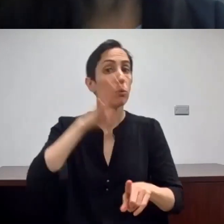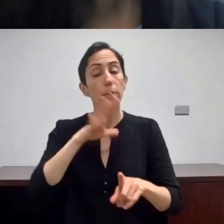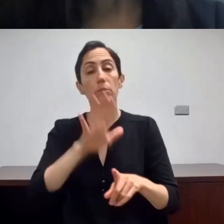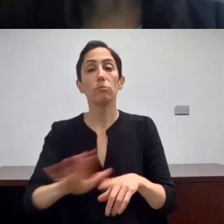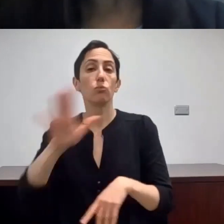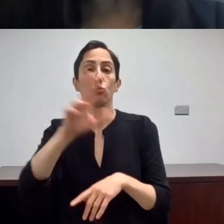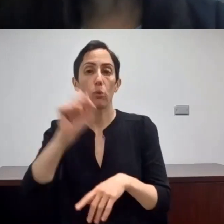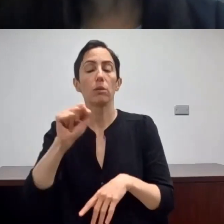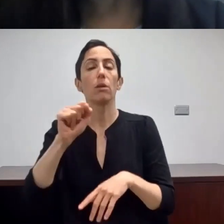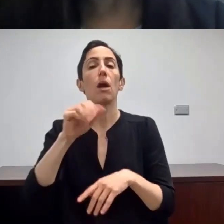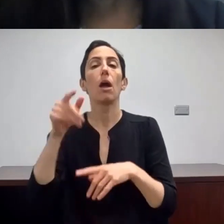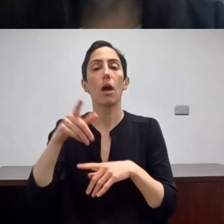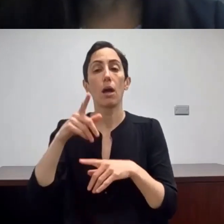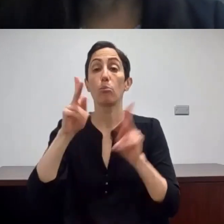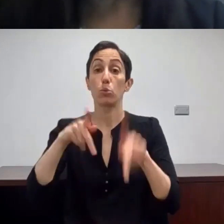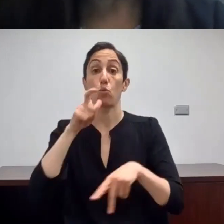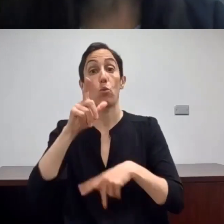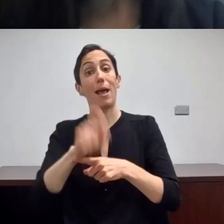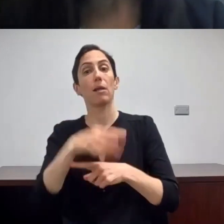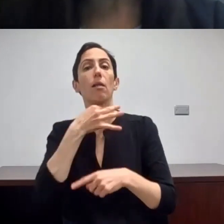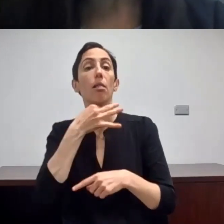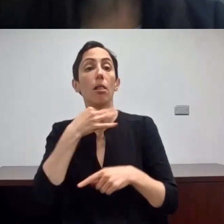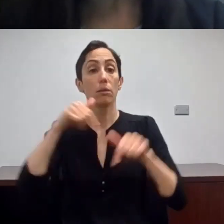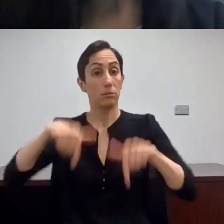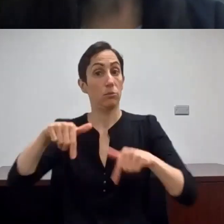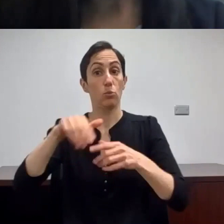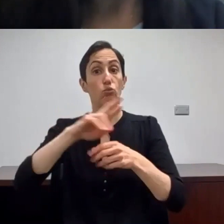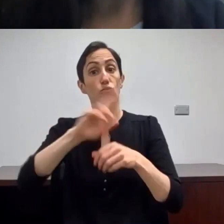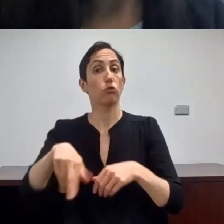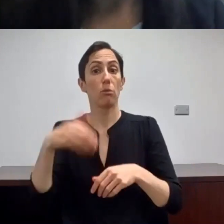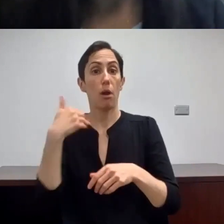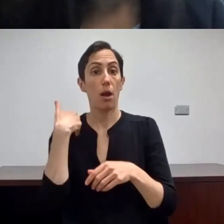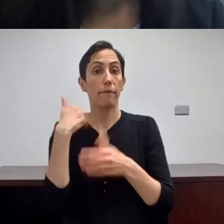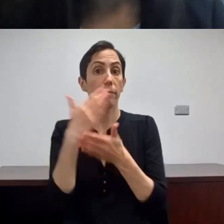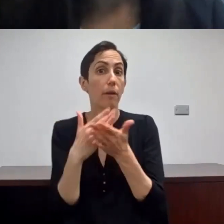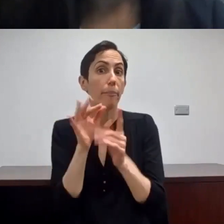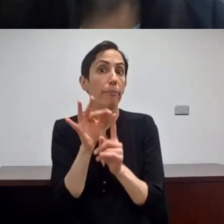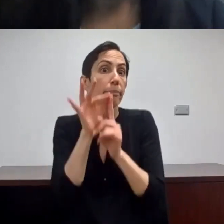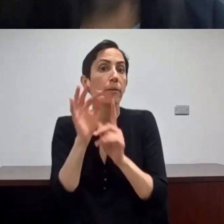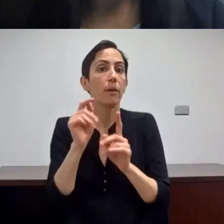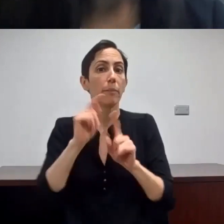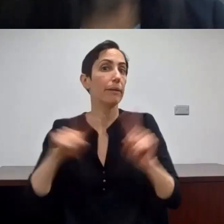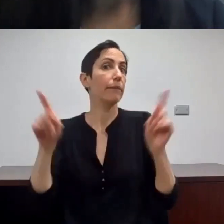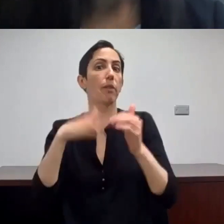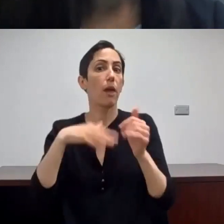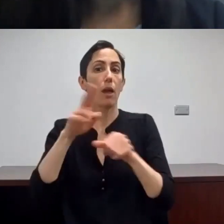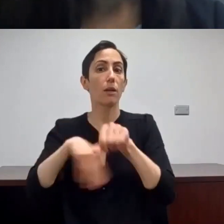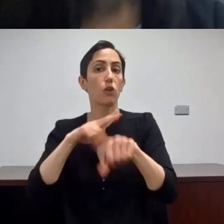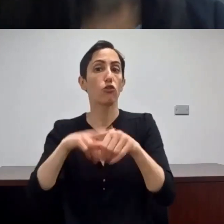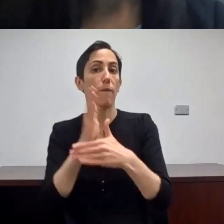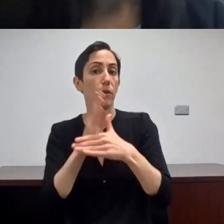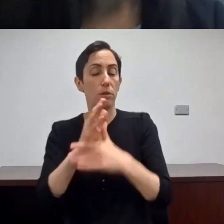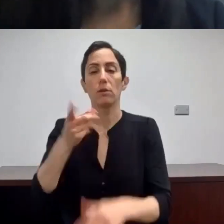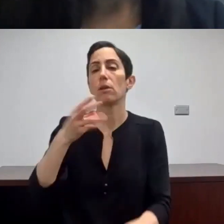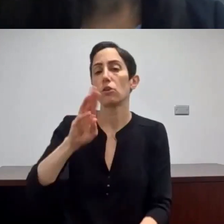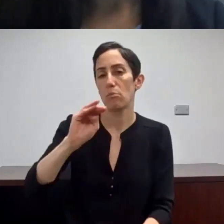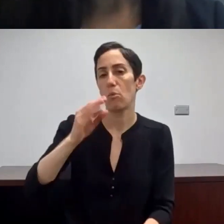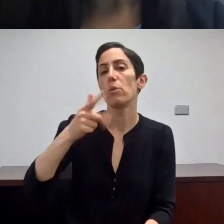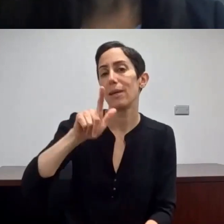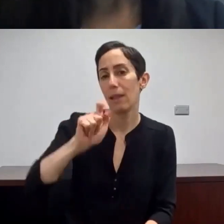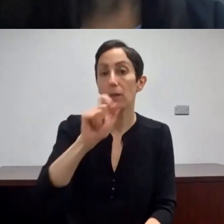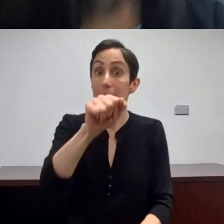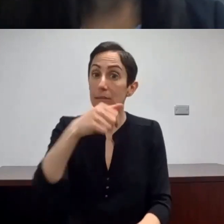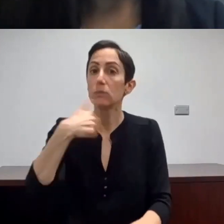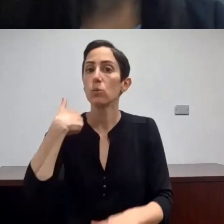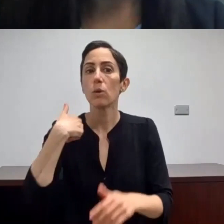were any differences in our region that we should be. Yeah, there are. So we have looked at that through, actually our community outreach and engagement program has looked